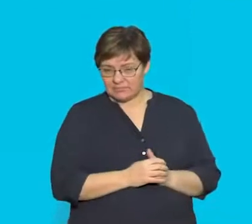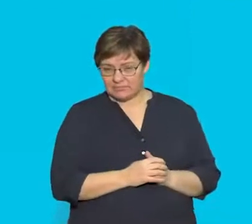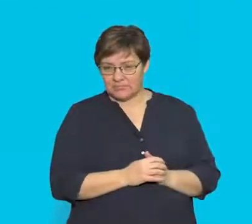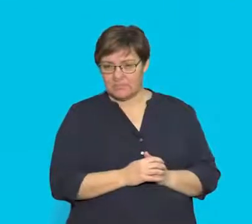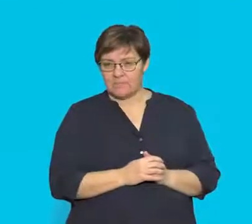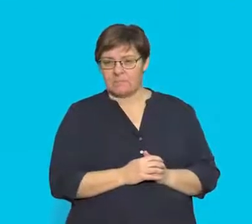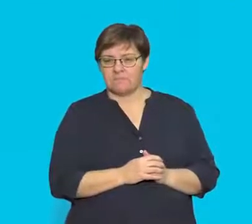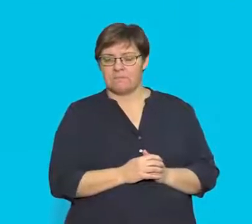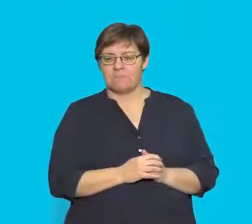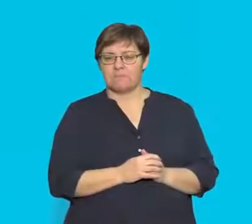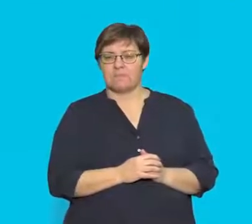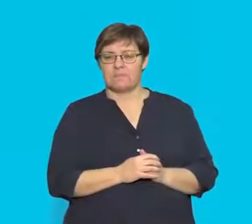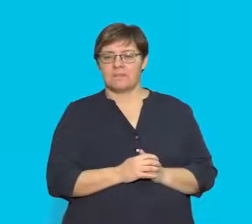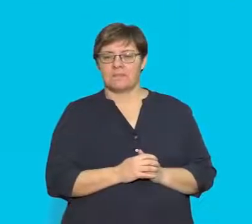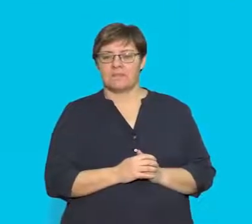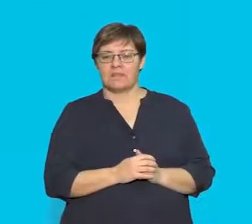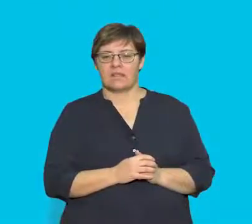So